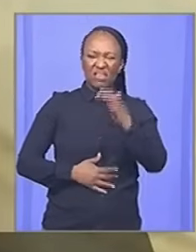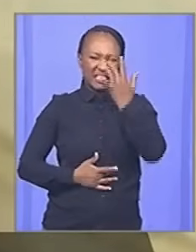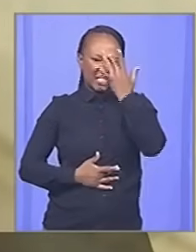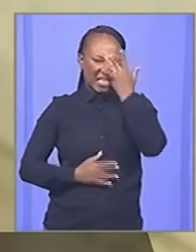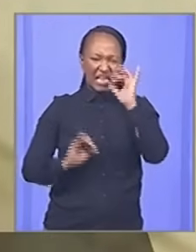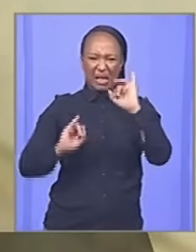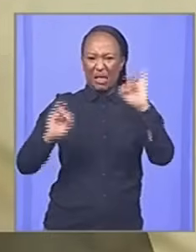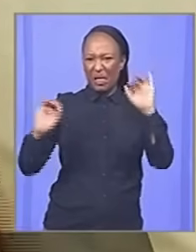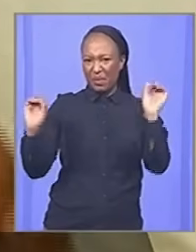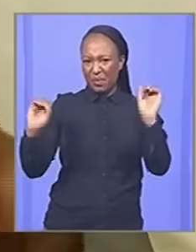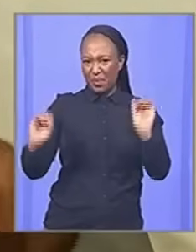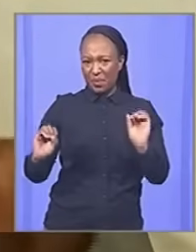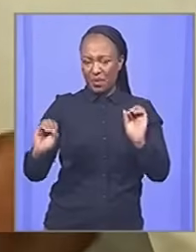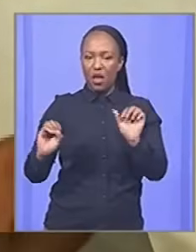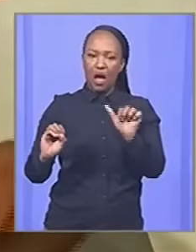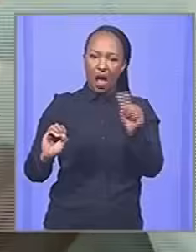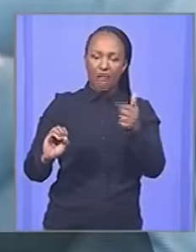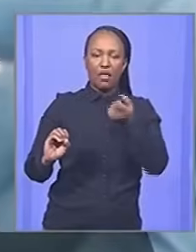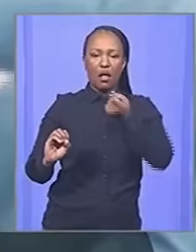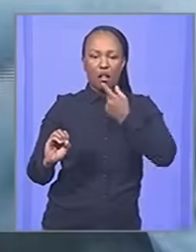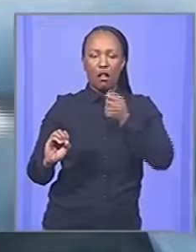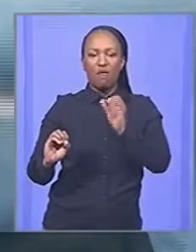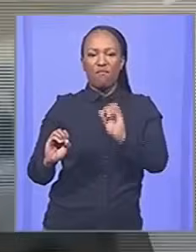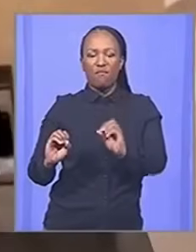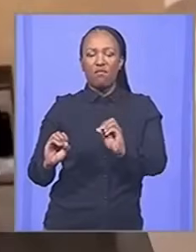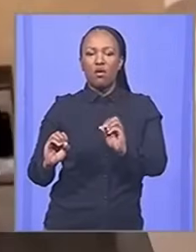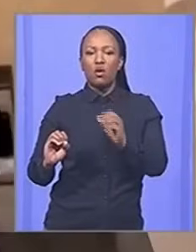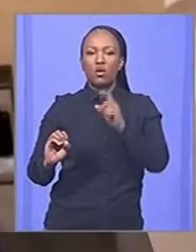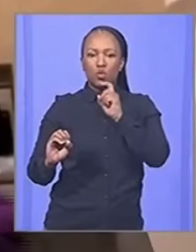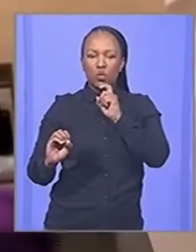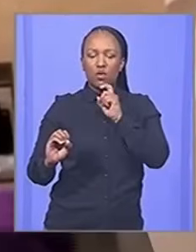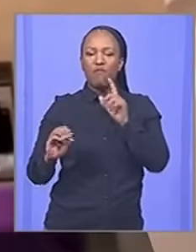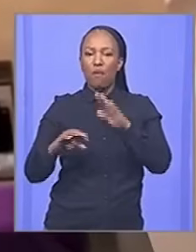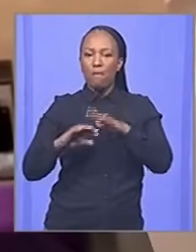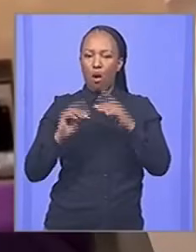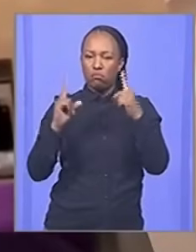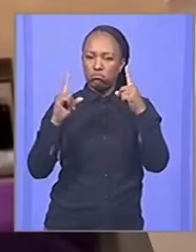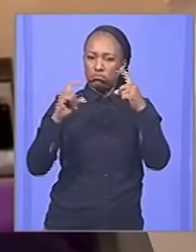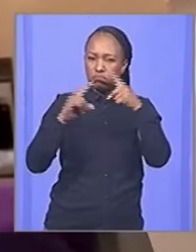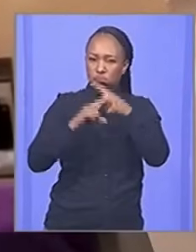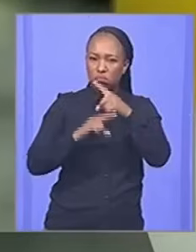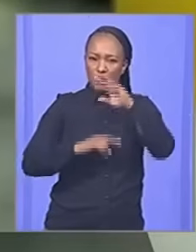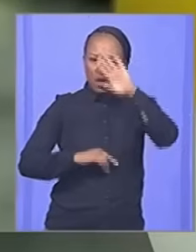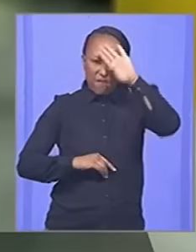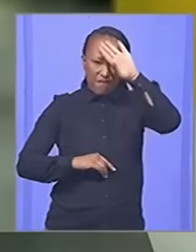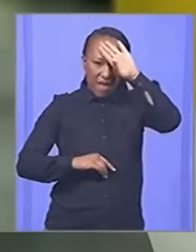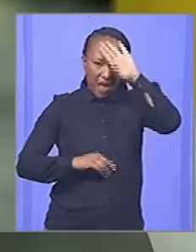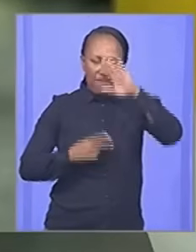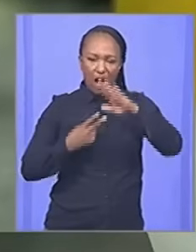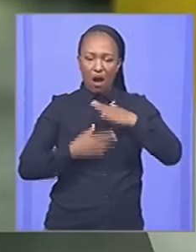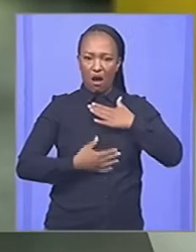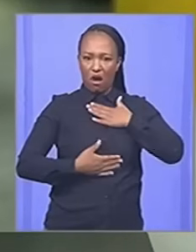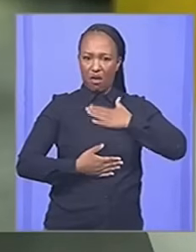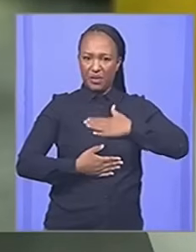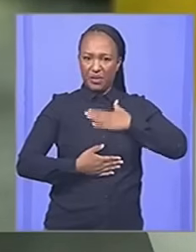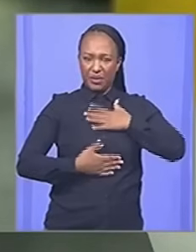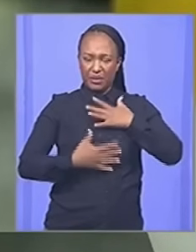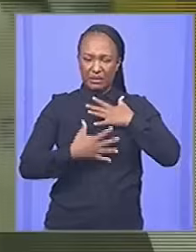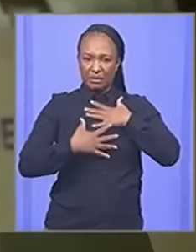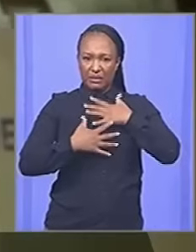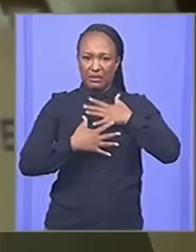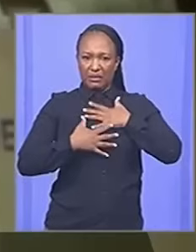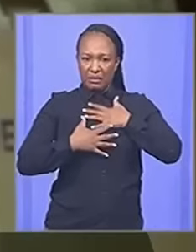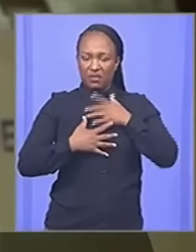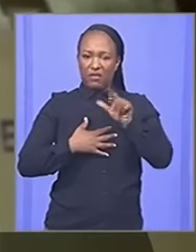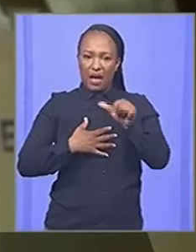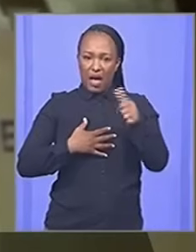with supportive treatment currently used to manage complications like fever, pneumonia, and skin infections.